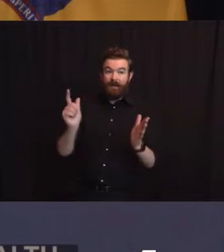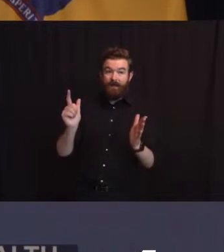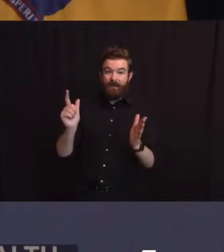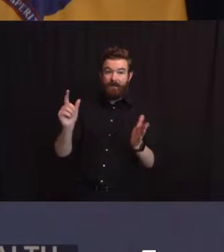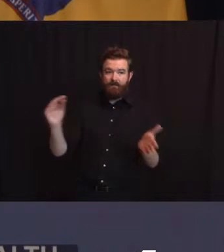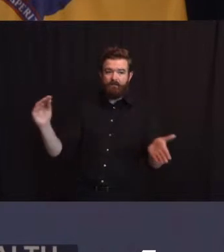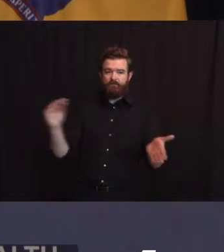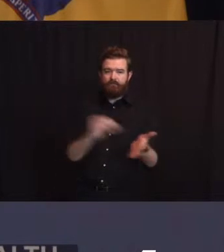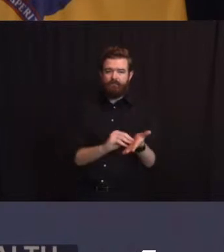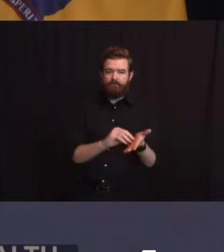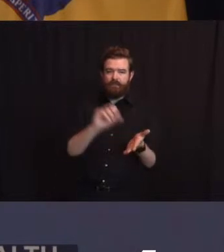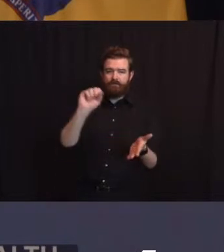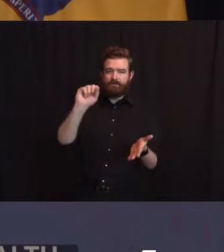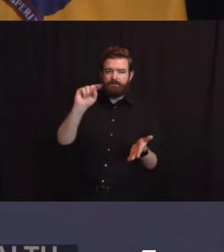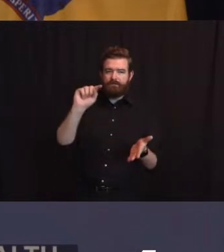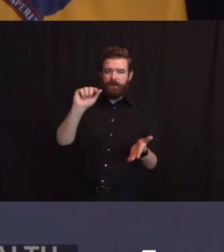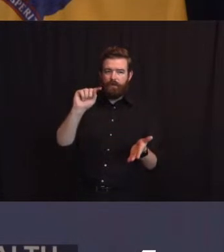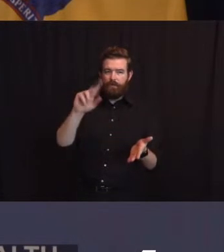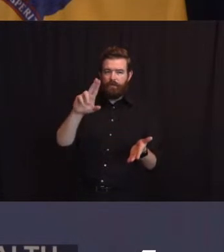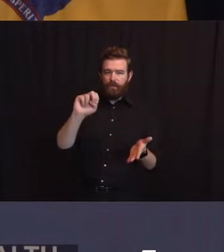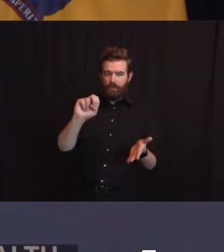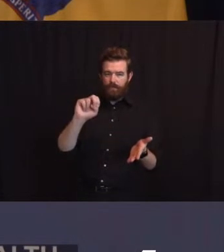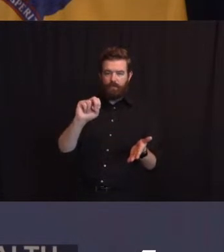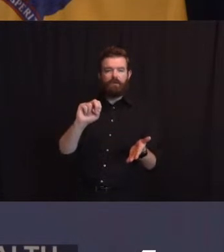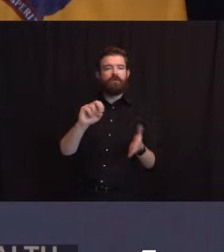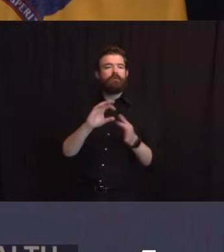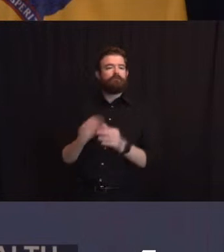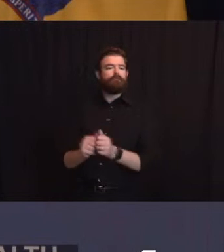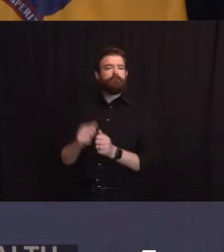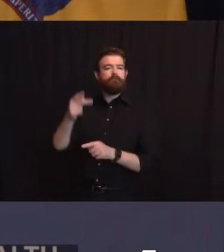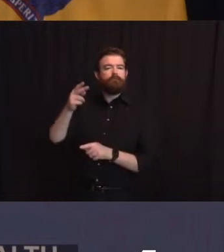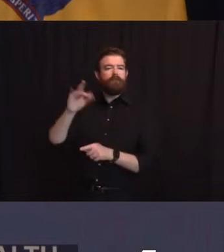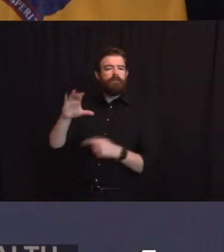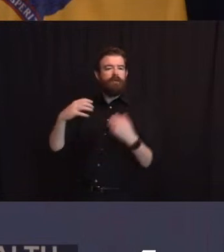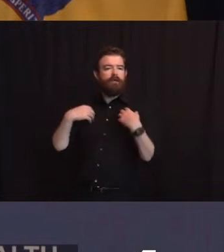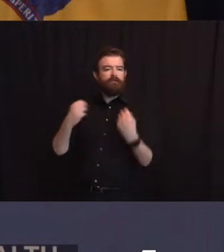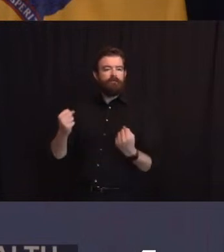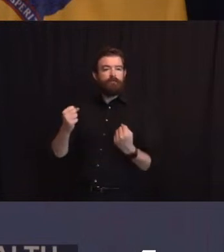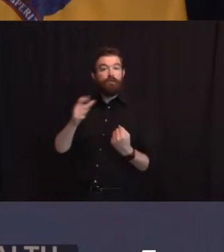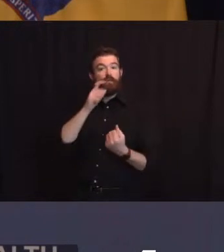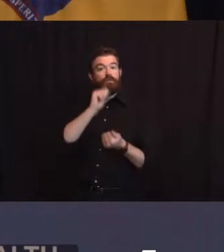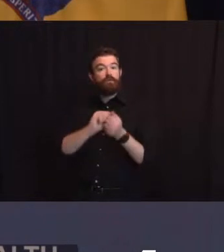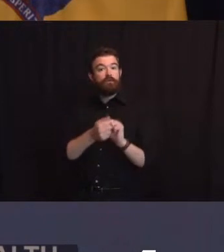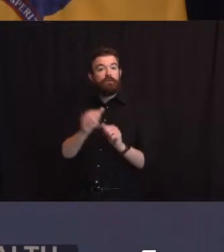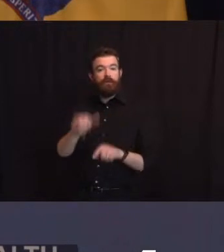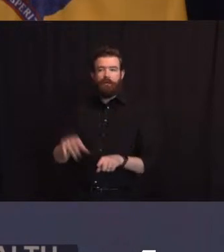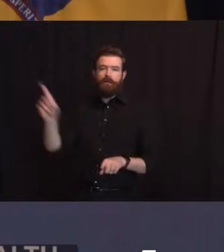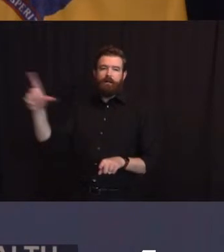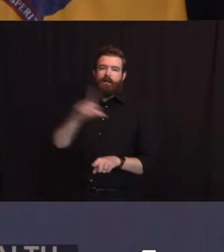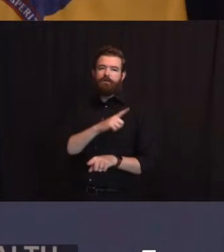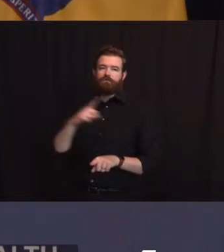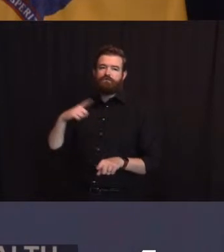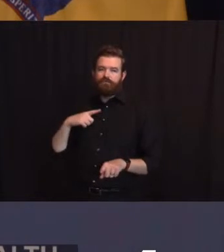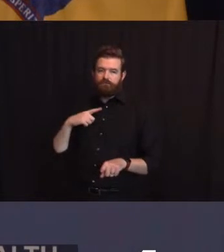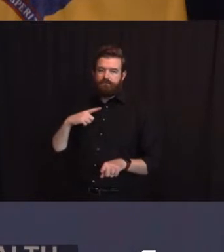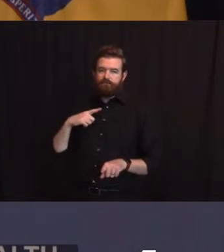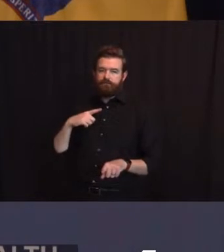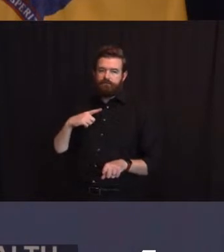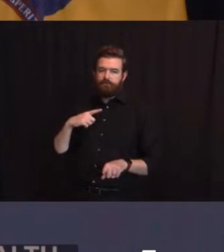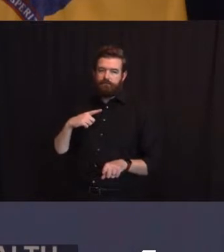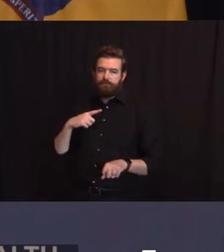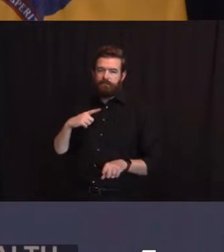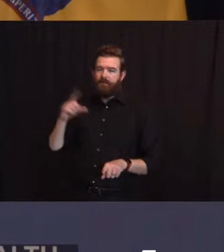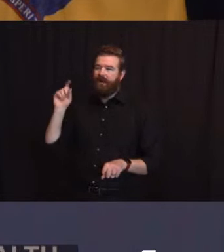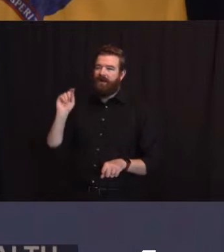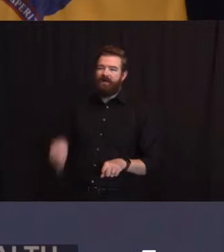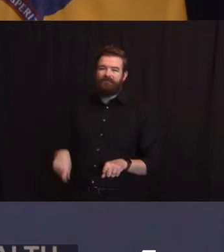health emergency. So either the legislature could act to change the statute and send us a bill that we could sign, or when the public health emergency lapses, then that